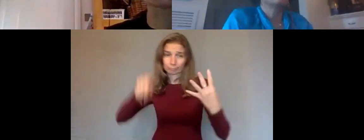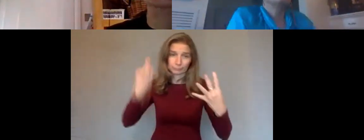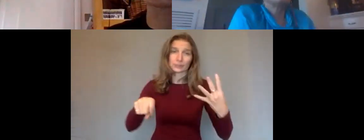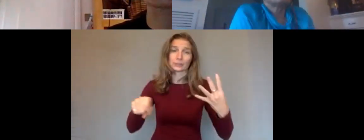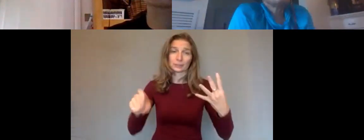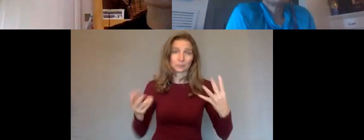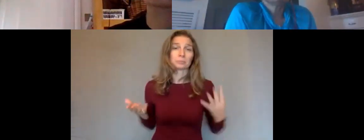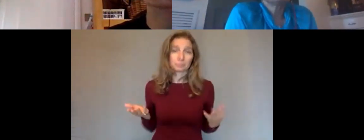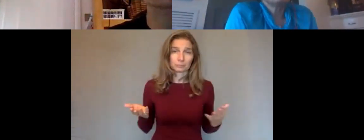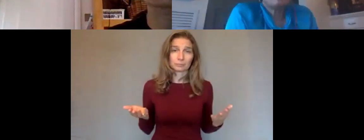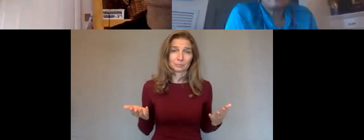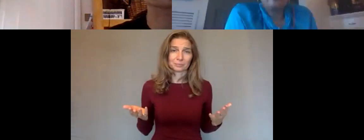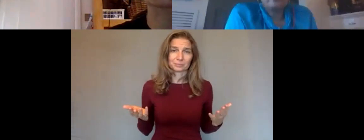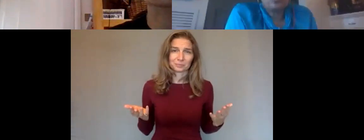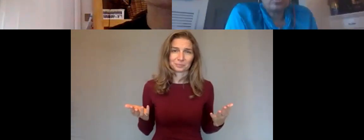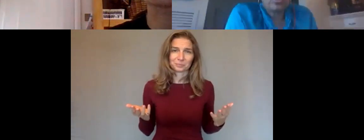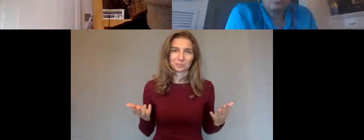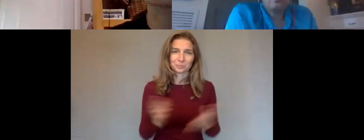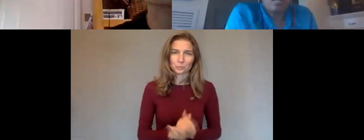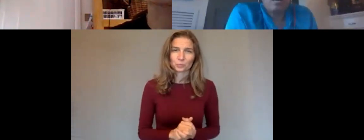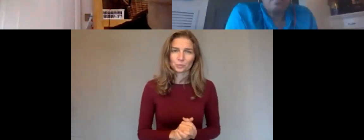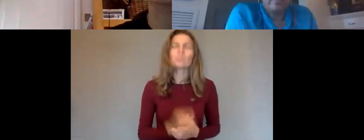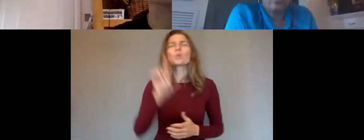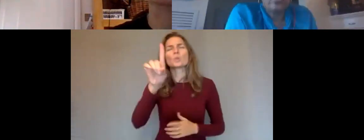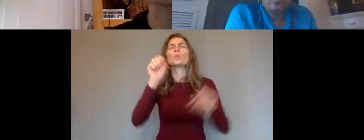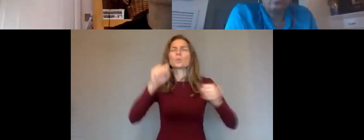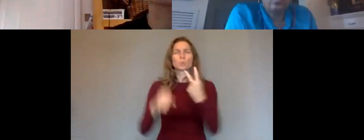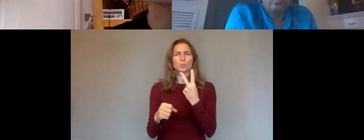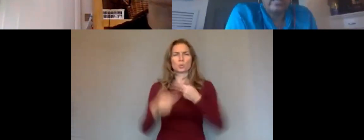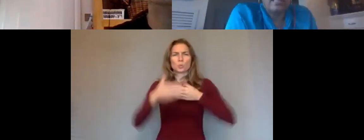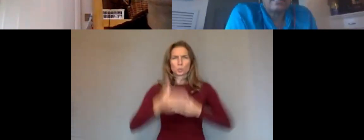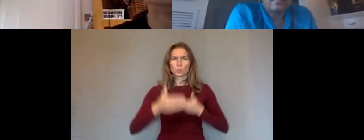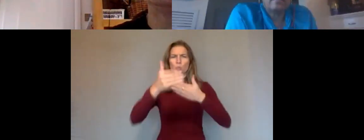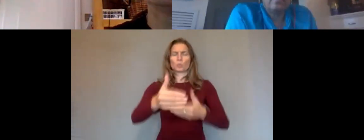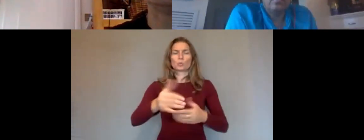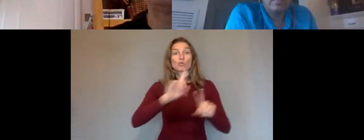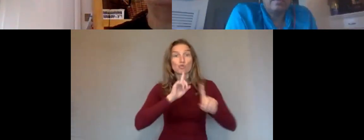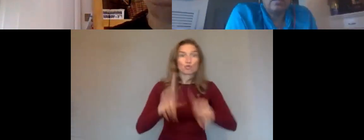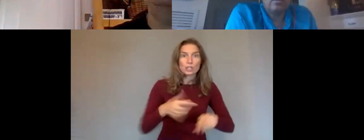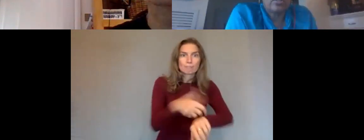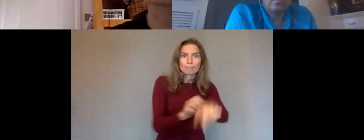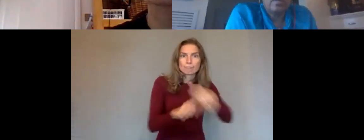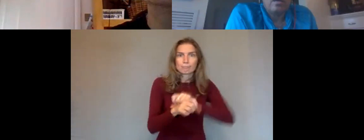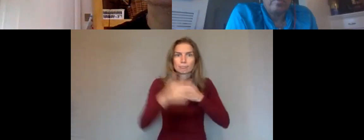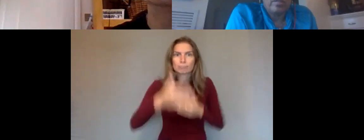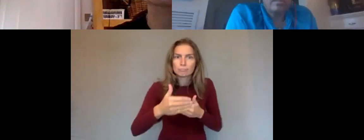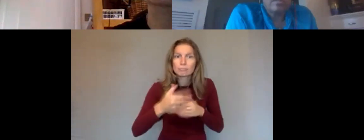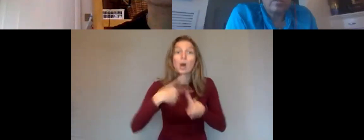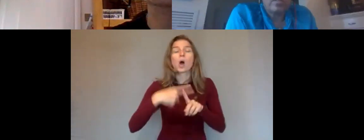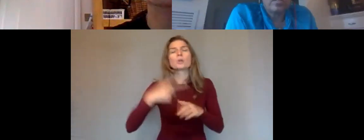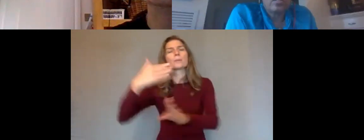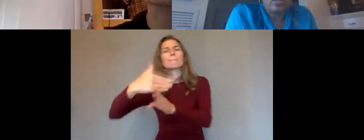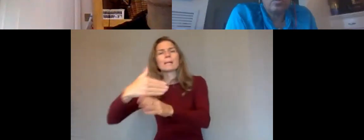set of responses that are both short-term, but also looking at some medium and long-term